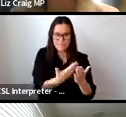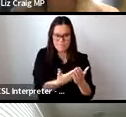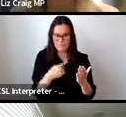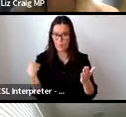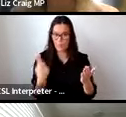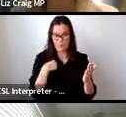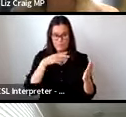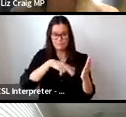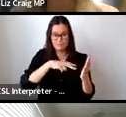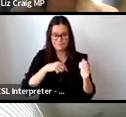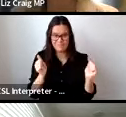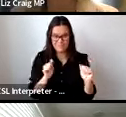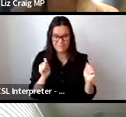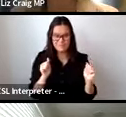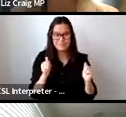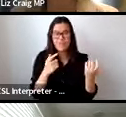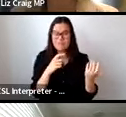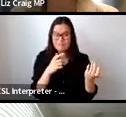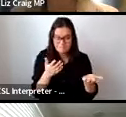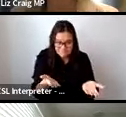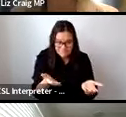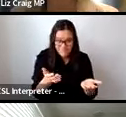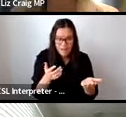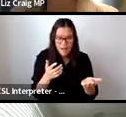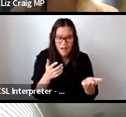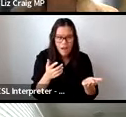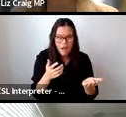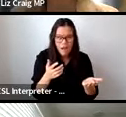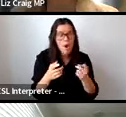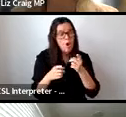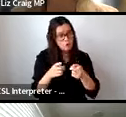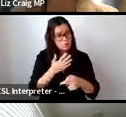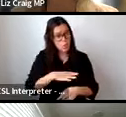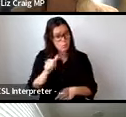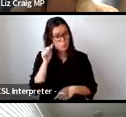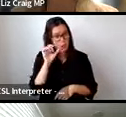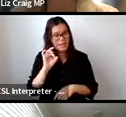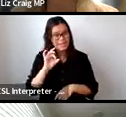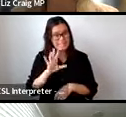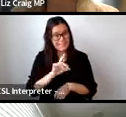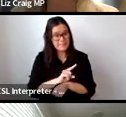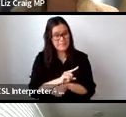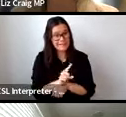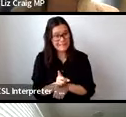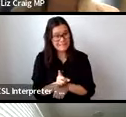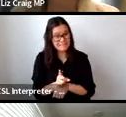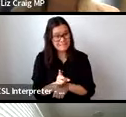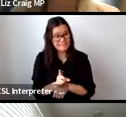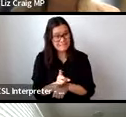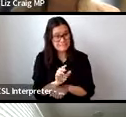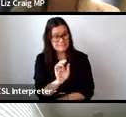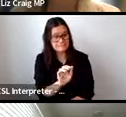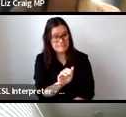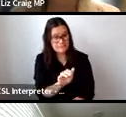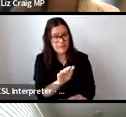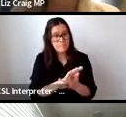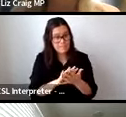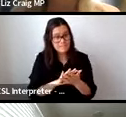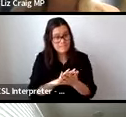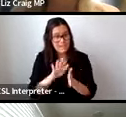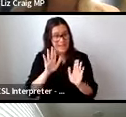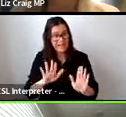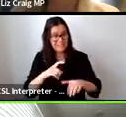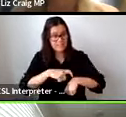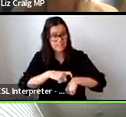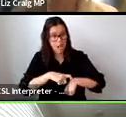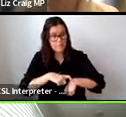and we're in your hands. Would you like to know at 10 minutes, the time at 10 minutes, so you could leave time for questions? Or